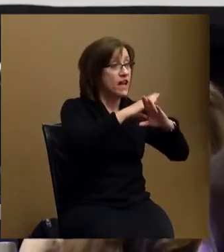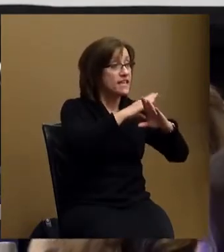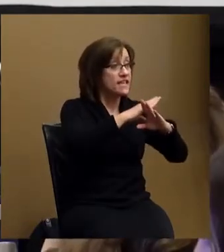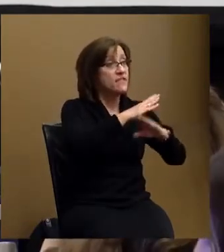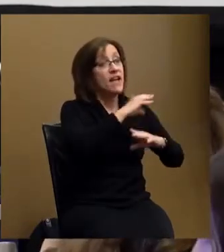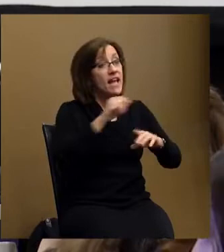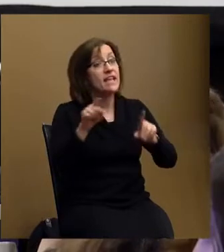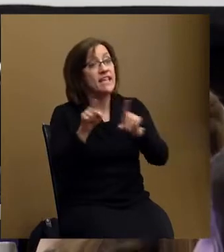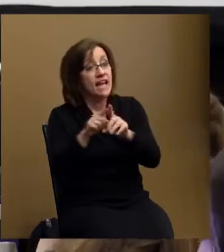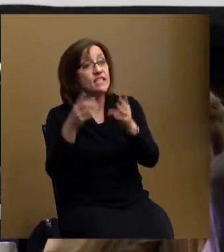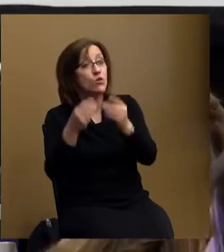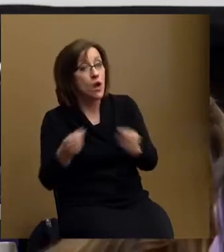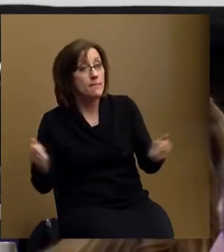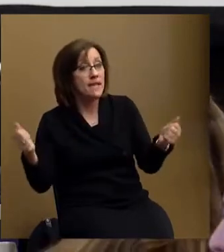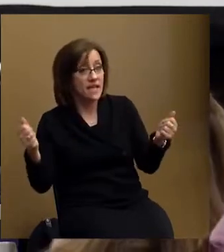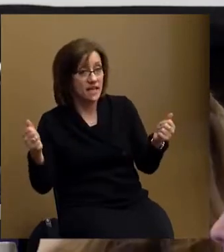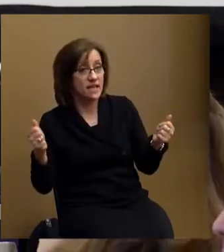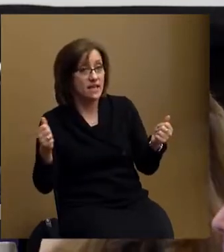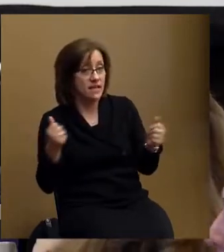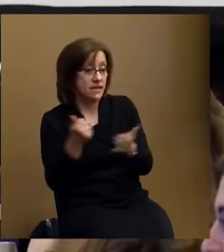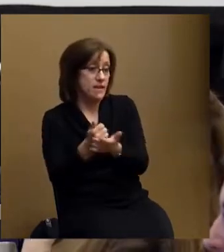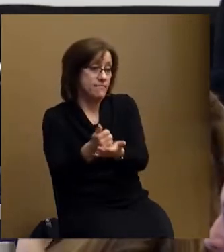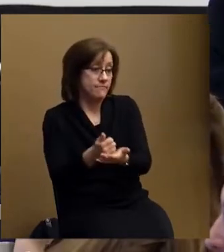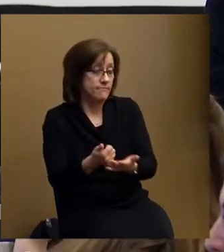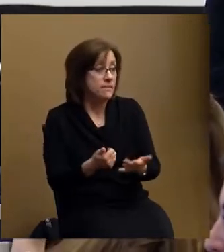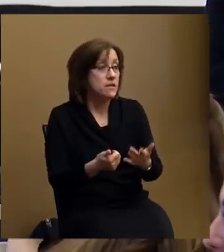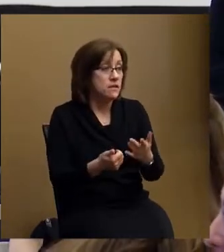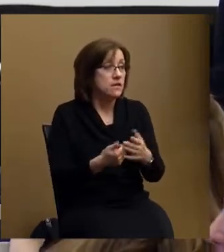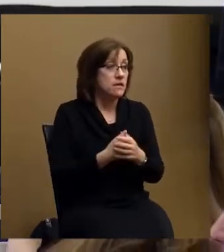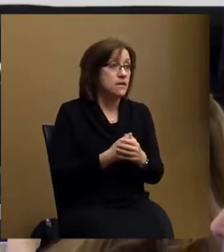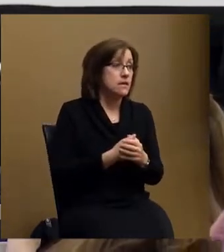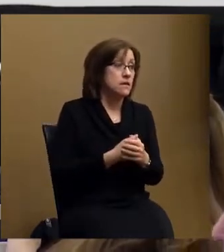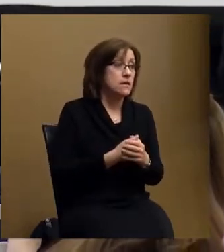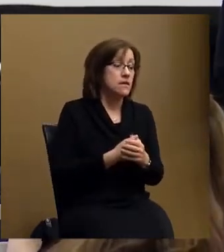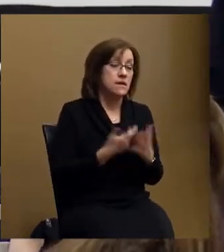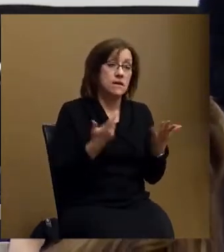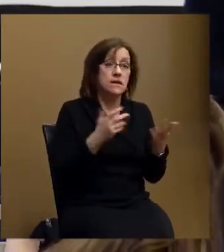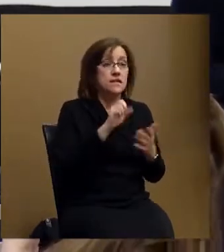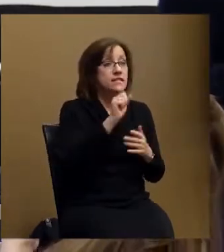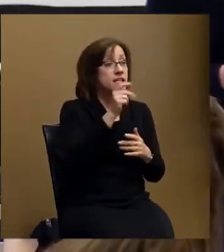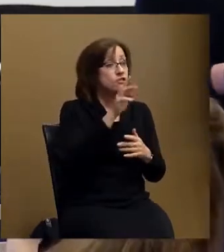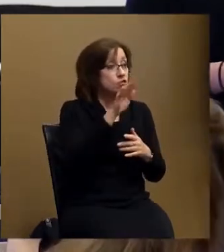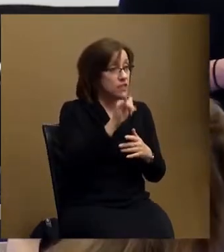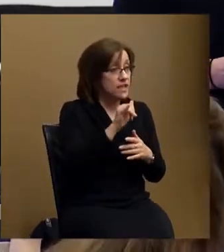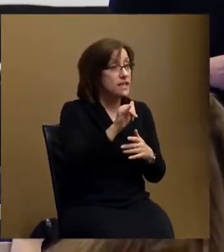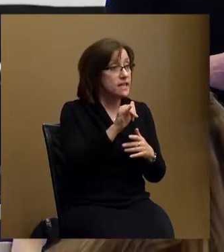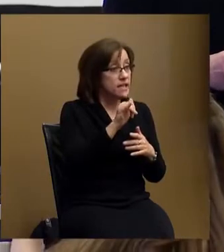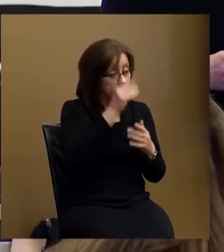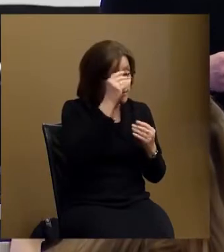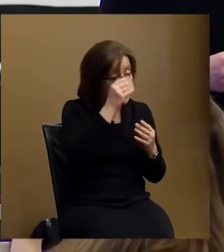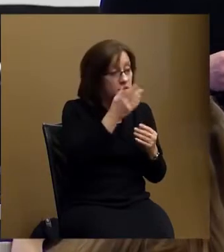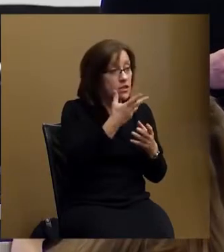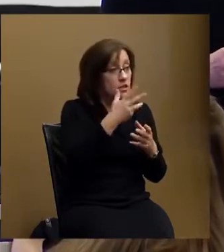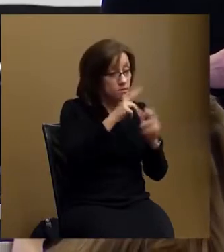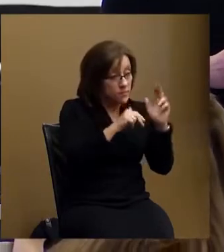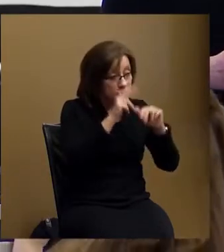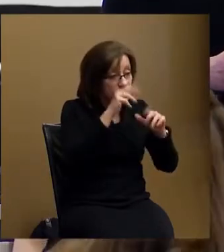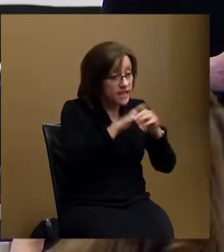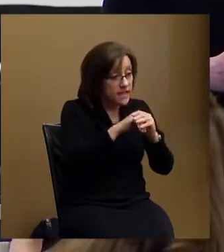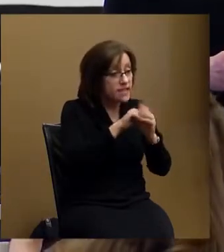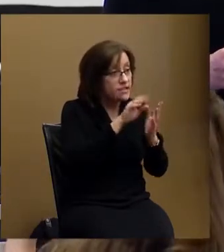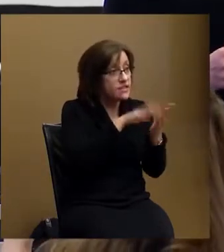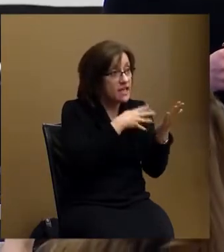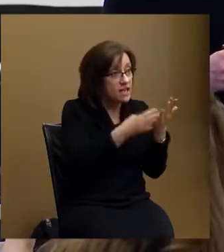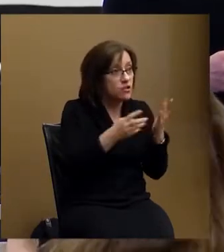remedy. Okay. There's Okay. sensory breaks built into the schedule, and when we recognize that